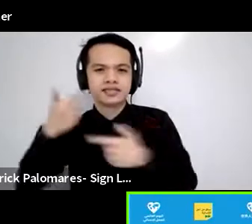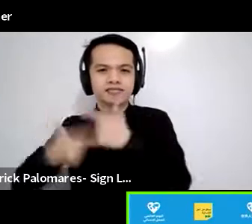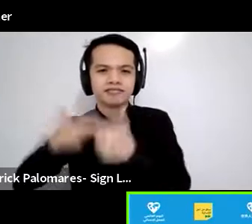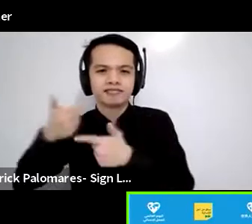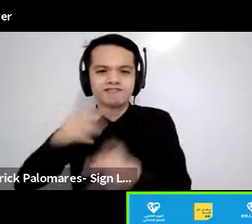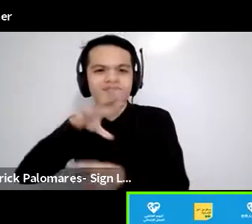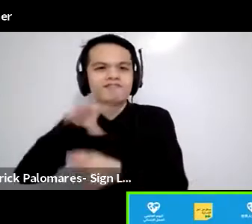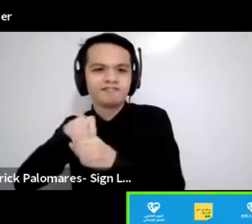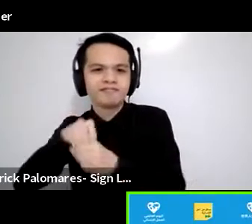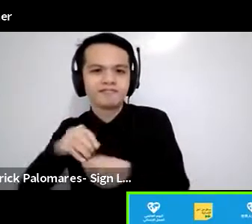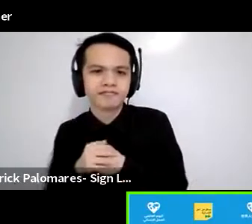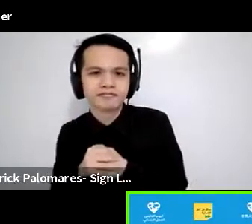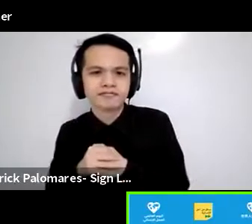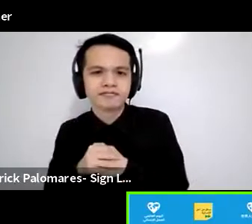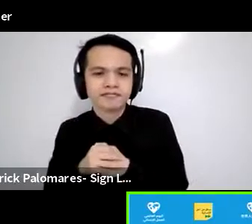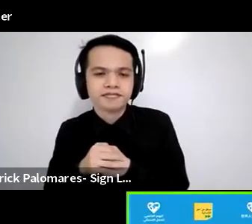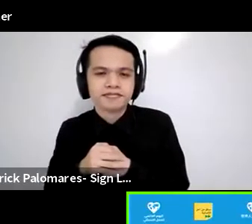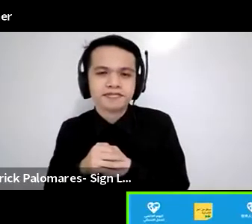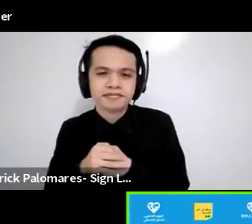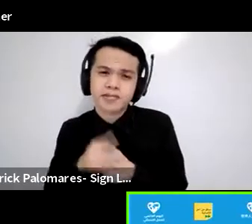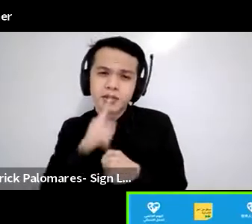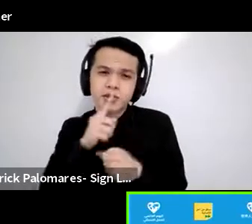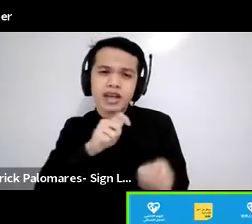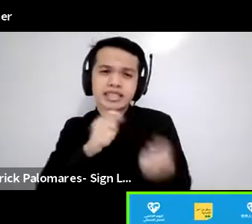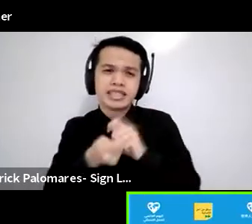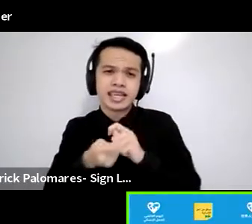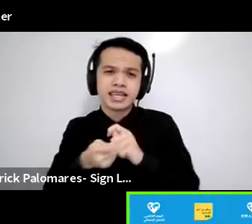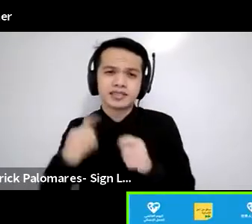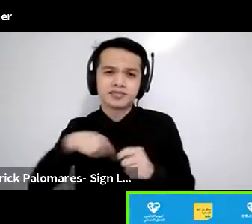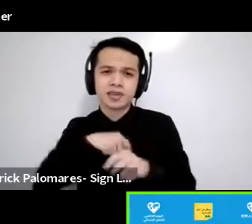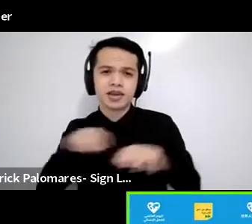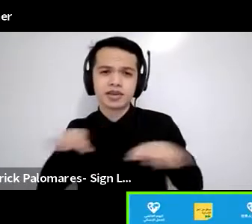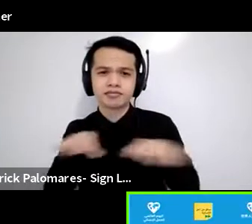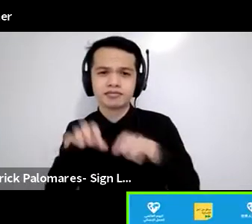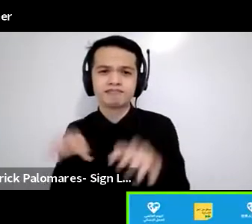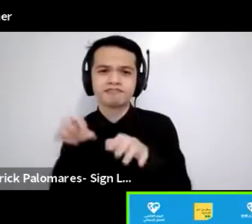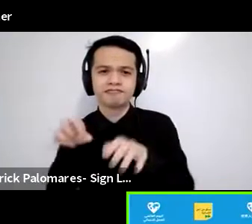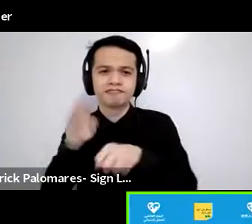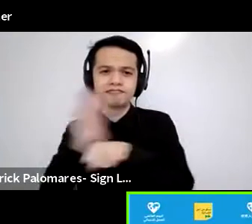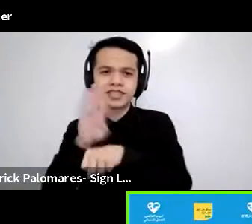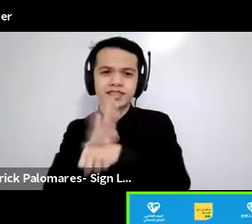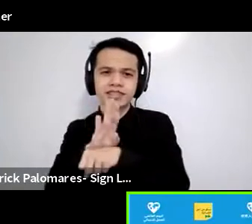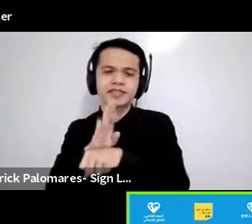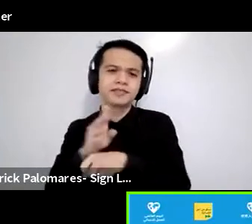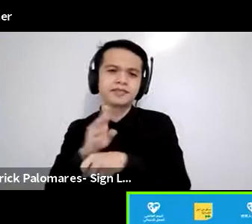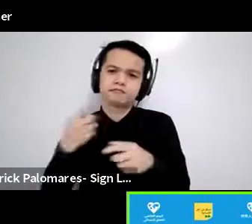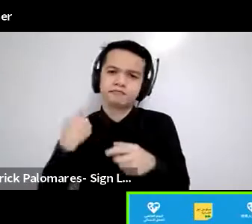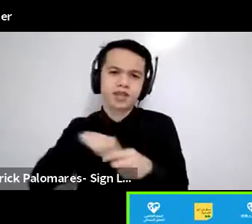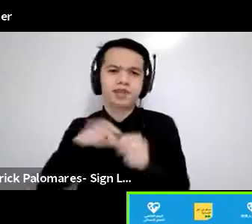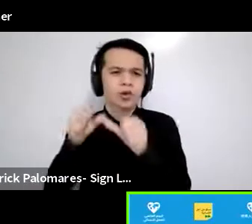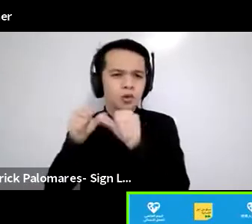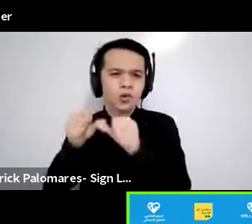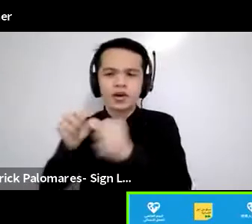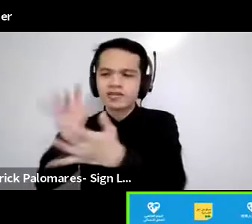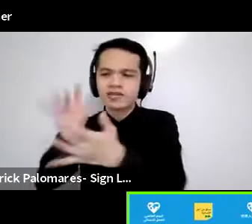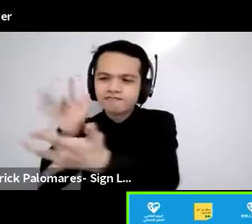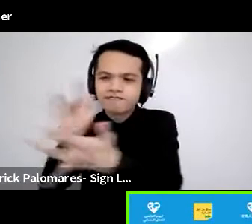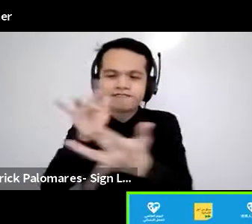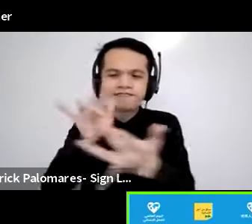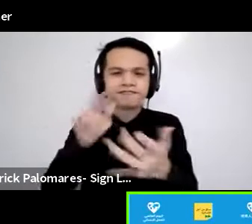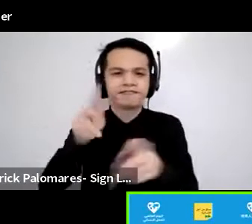So that's changed the way we do business, but we're continuing to reach out and help people. Thanks,